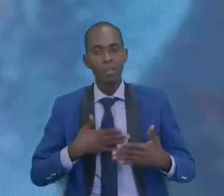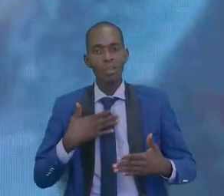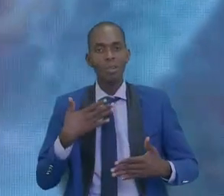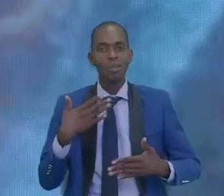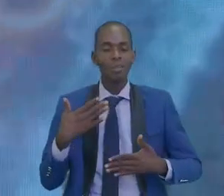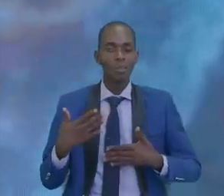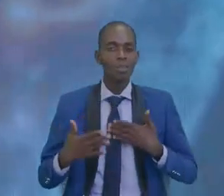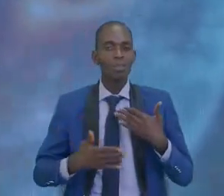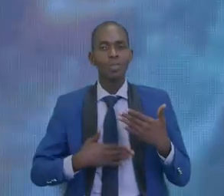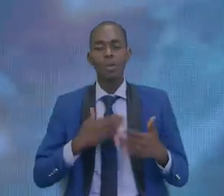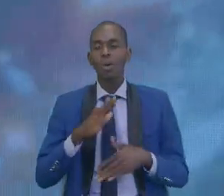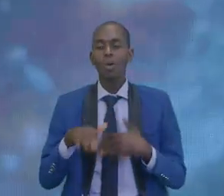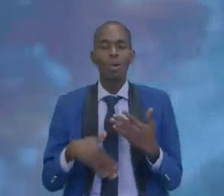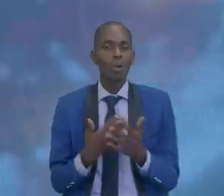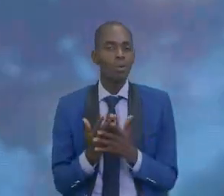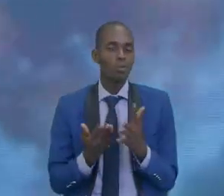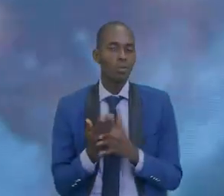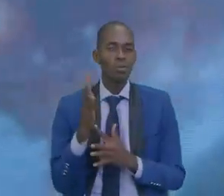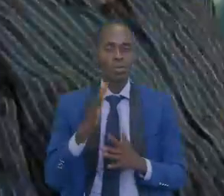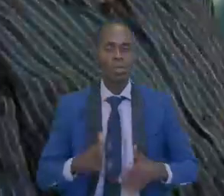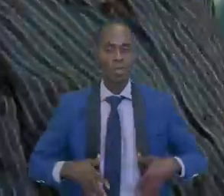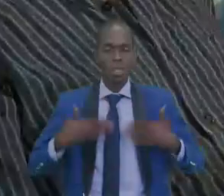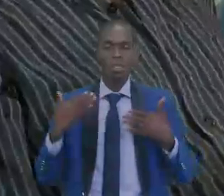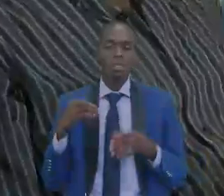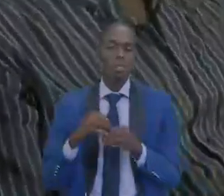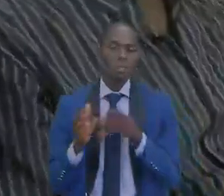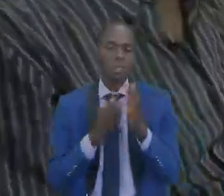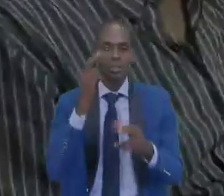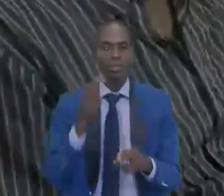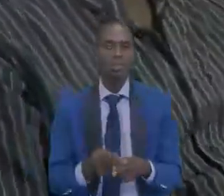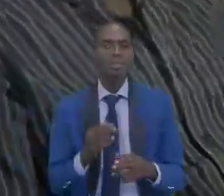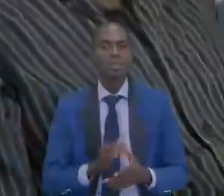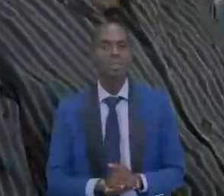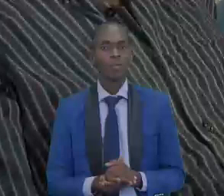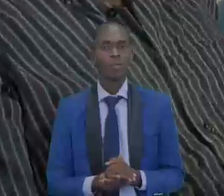way through in your heart, in your life tonight.